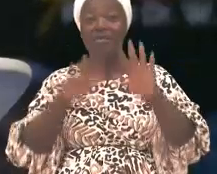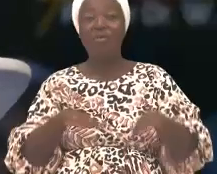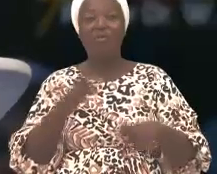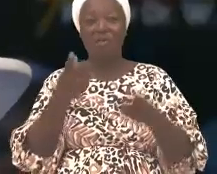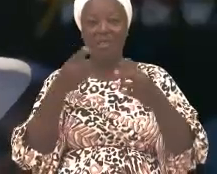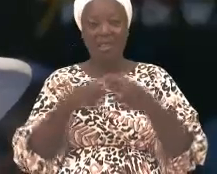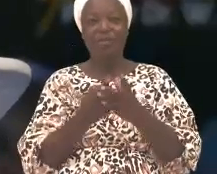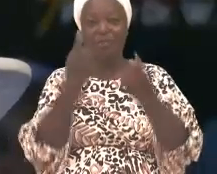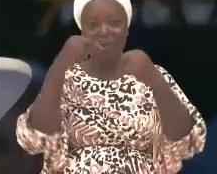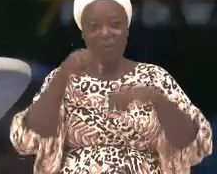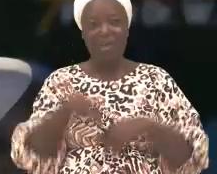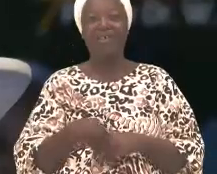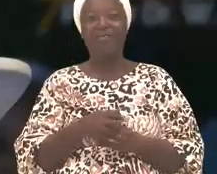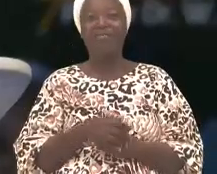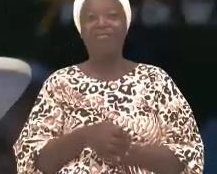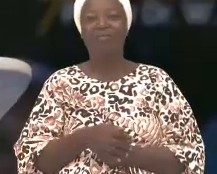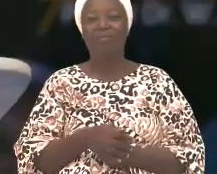fall.